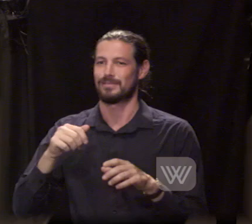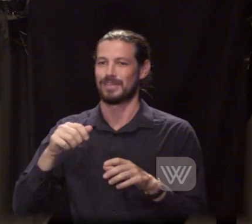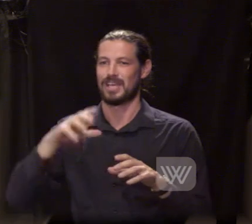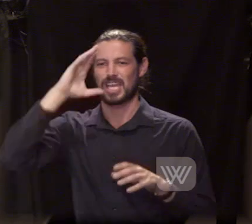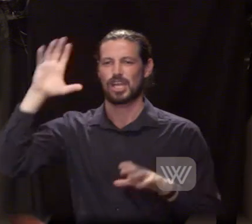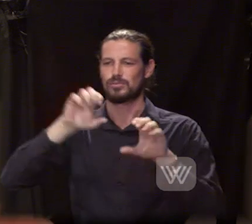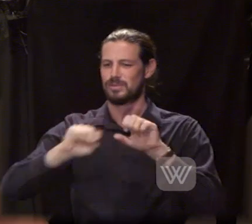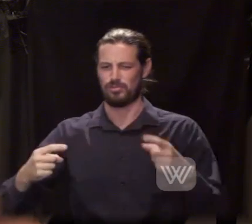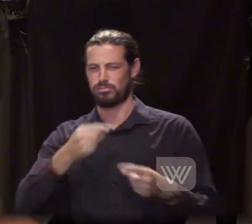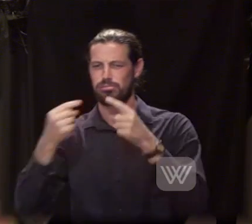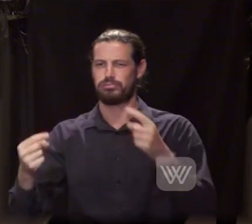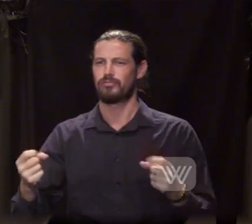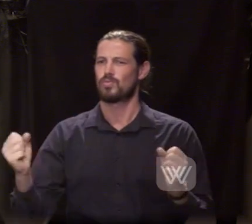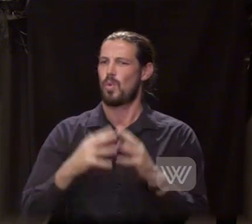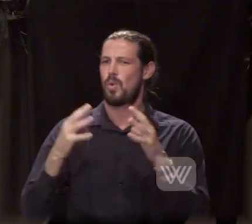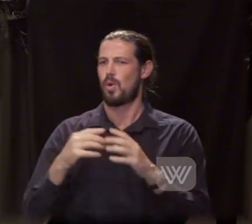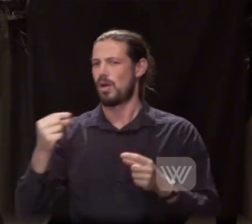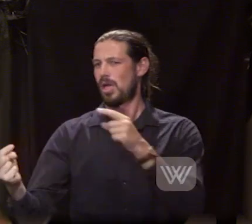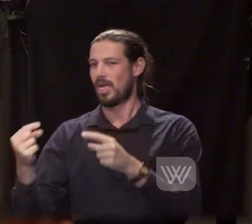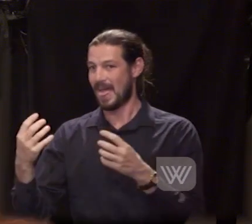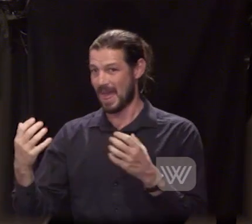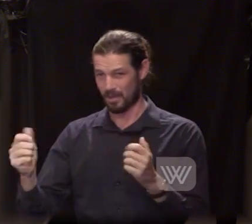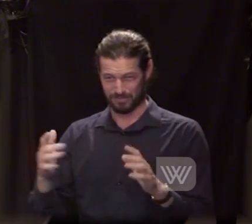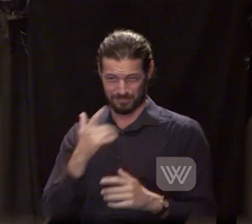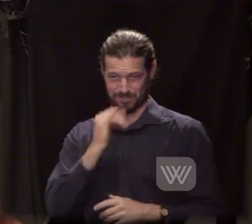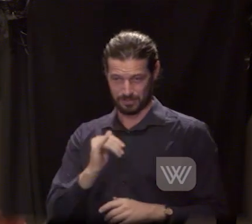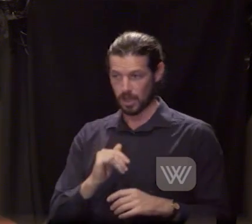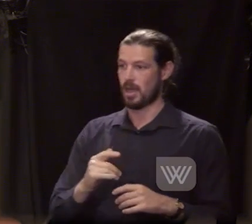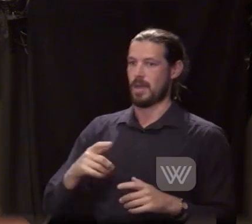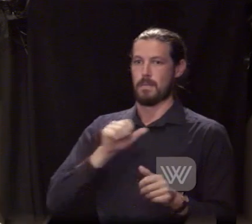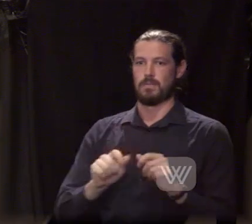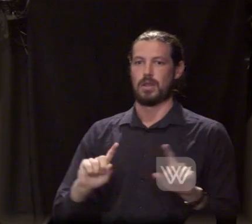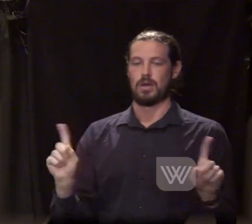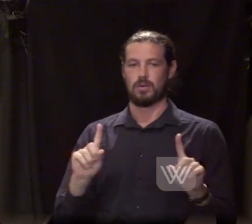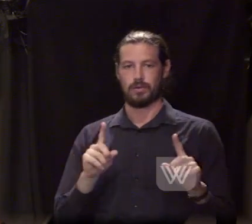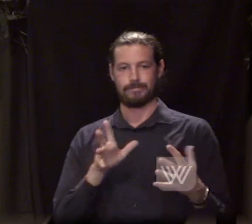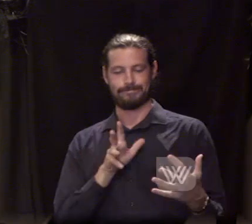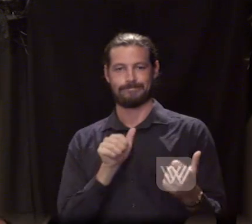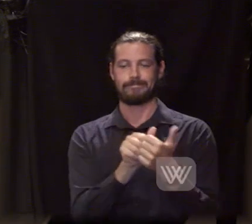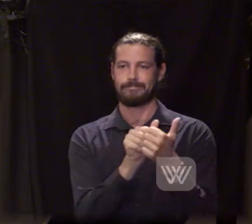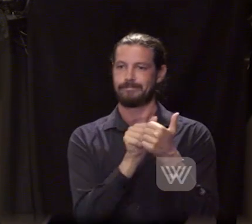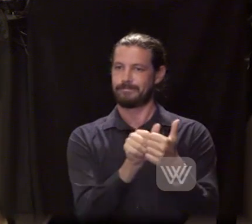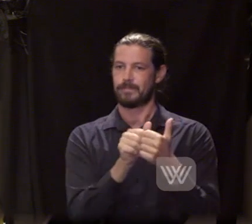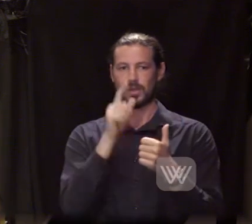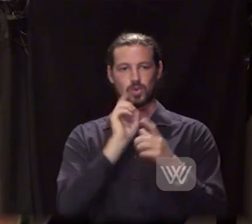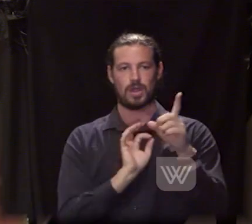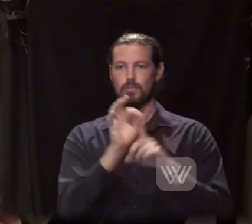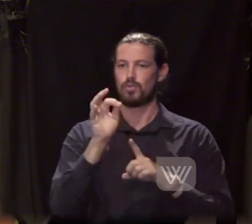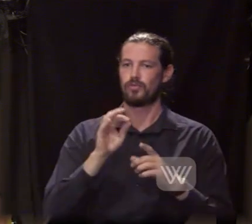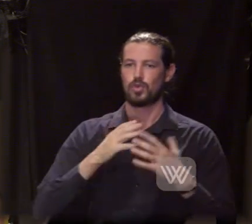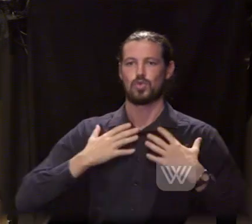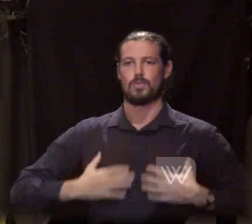now. But I think what we should do is start working together on bettering humanity in general, so